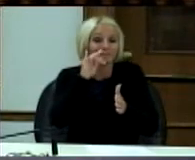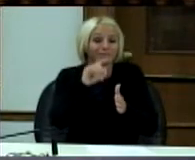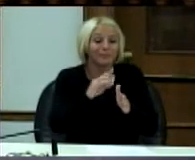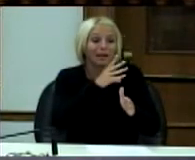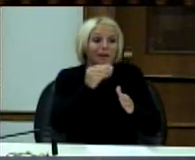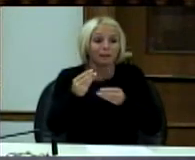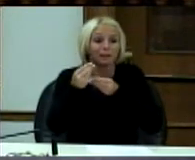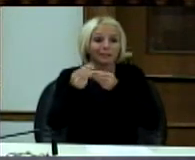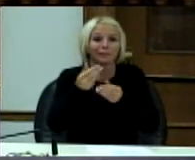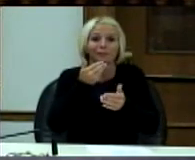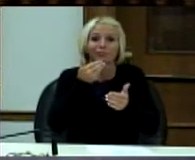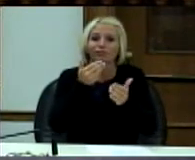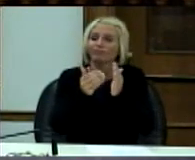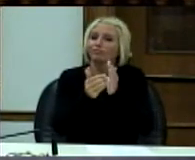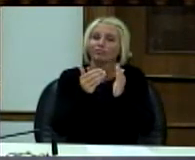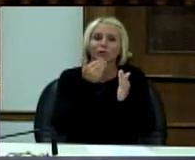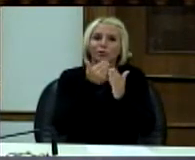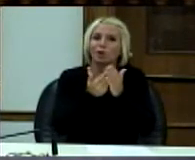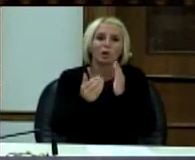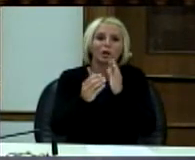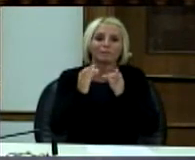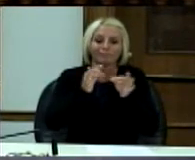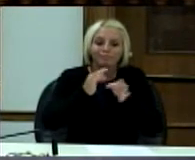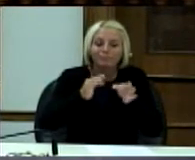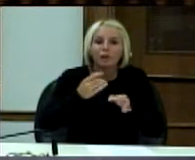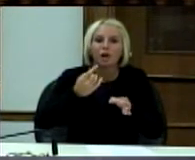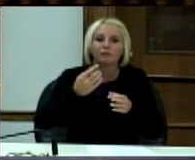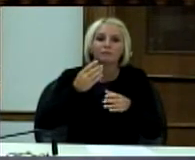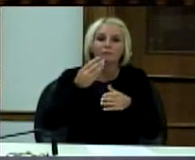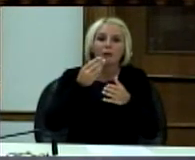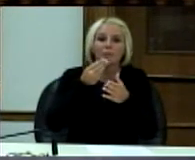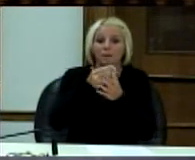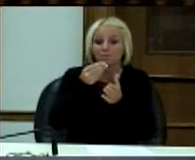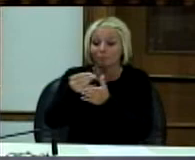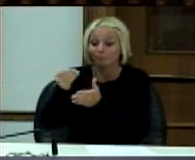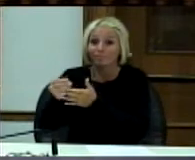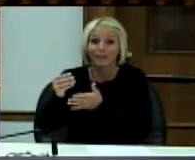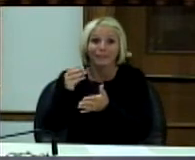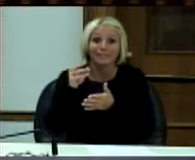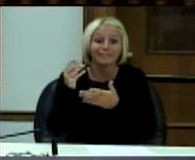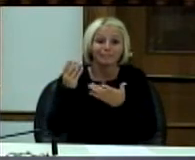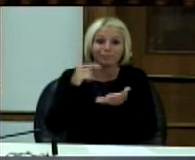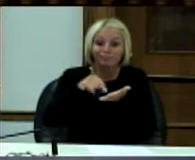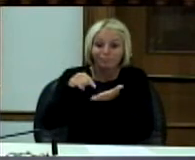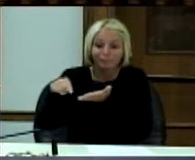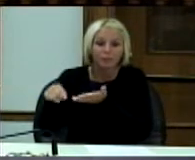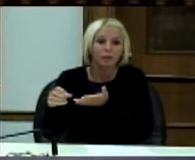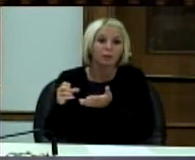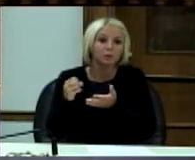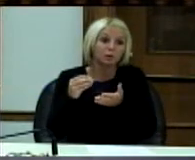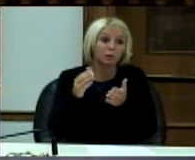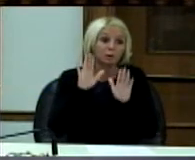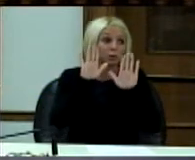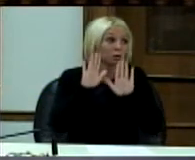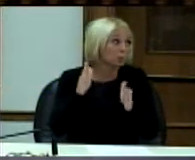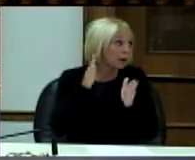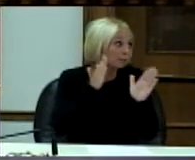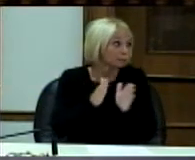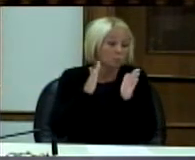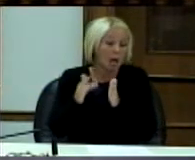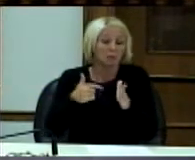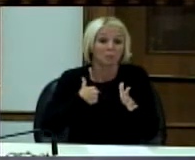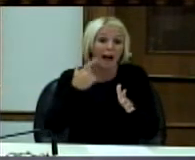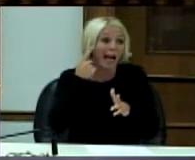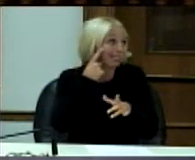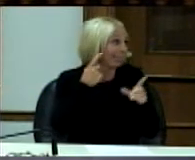it gives great explanation to this, what we're spending the money on, what the future could hold. So I would just say it's a great plan, and